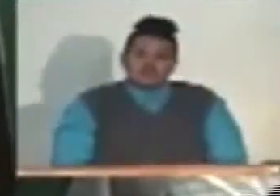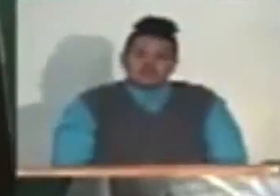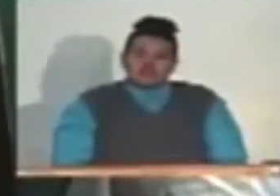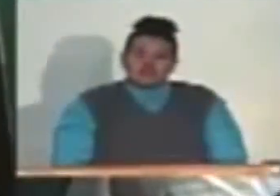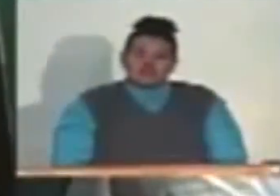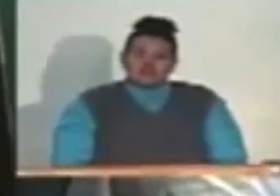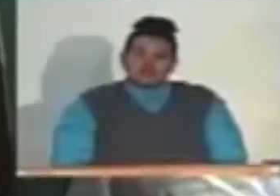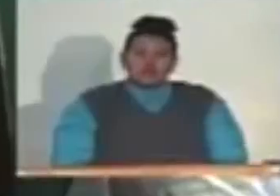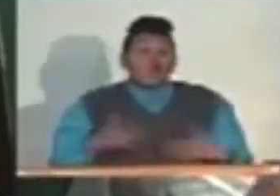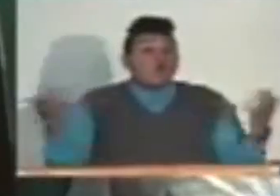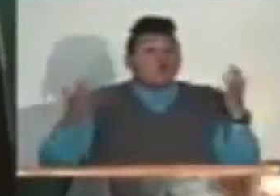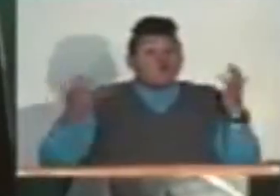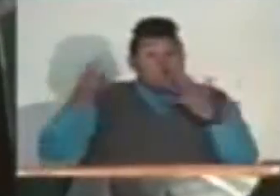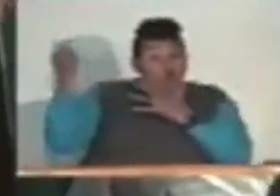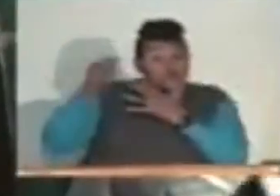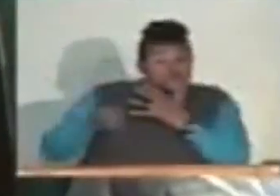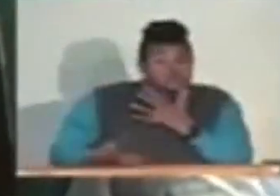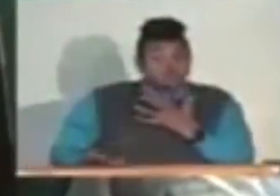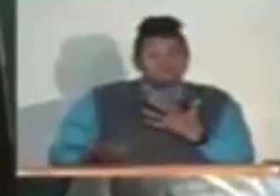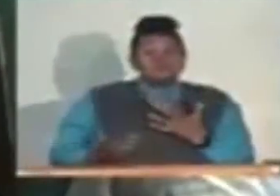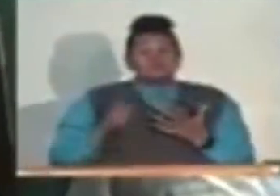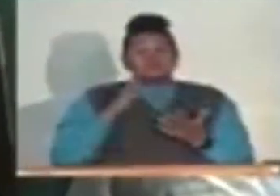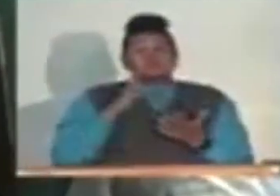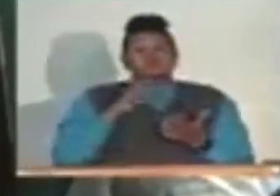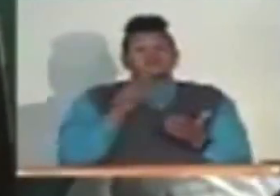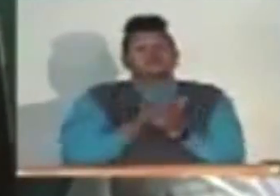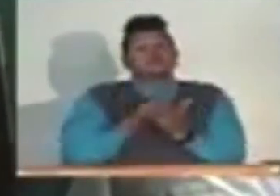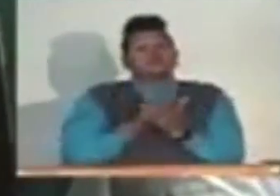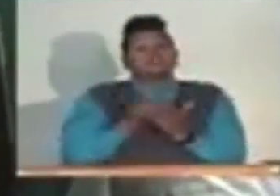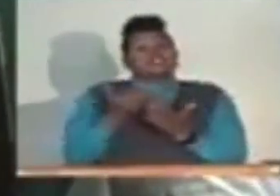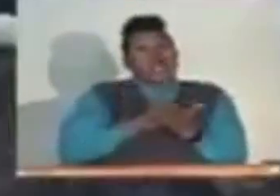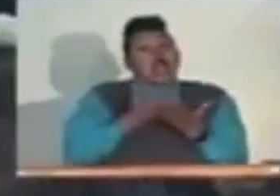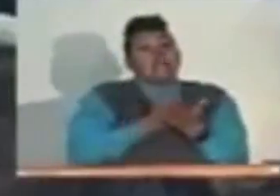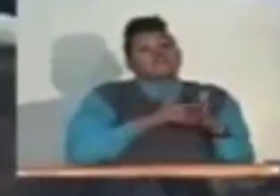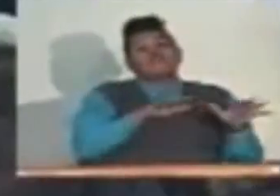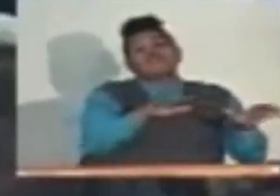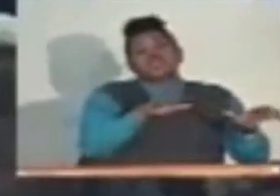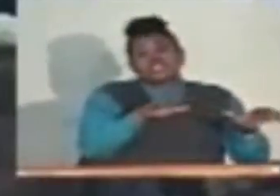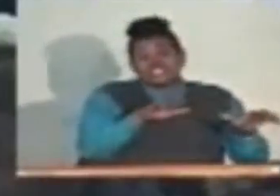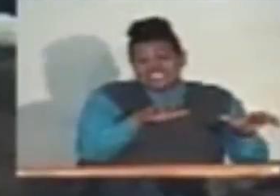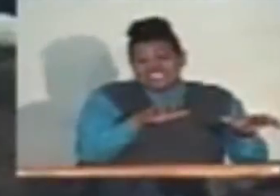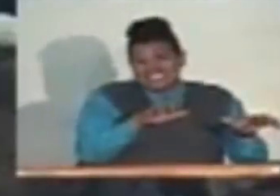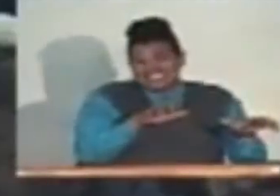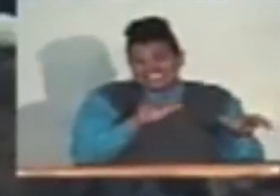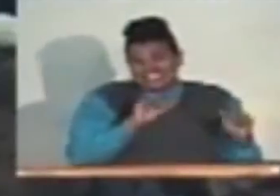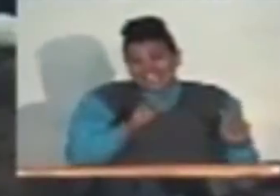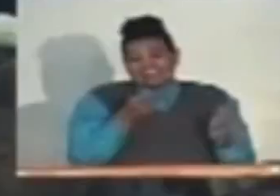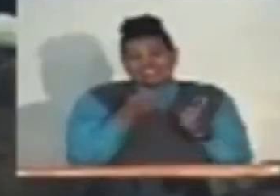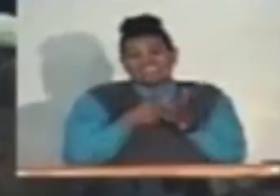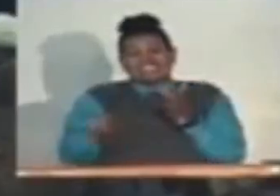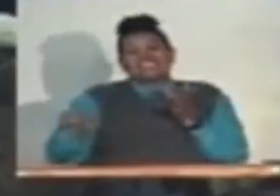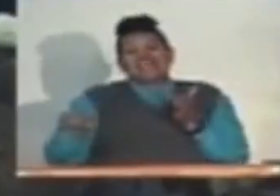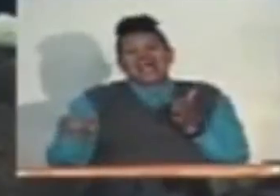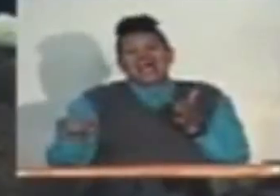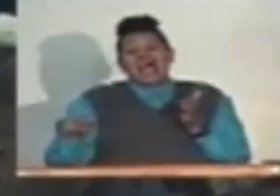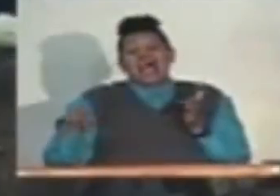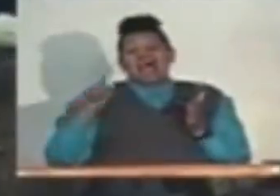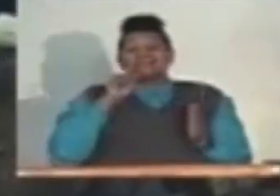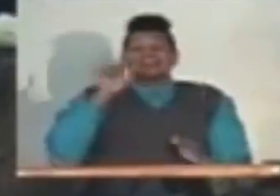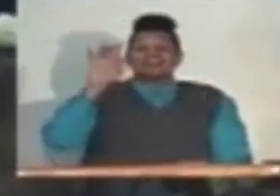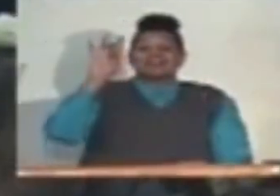And what were these, Mr. Speaker? A wage freeze. A wage freeze that had to be signed on to